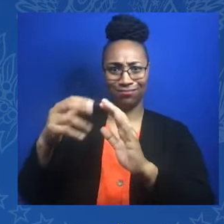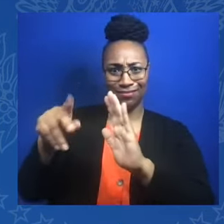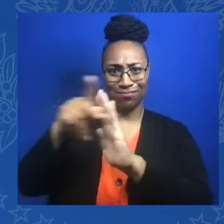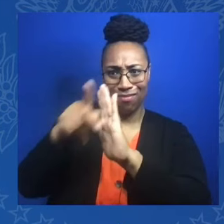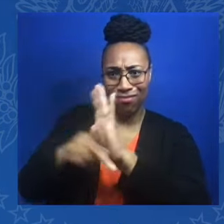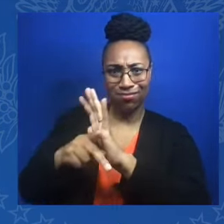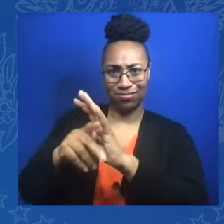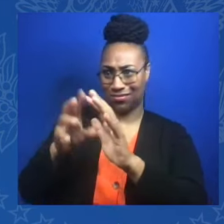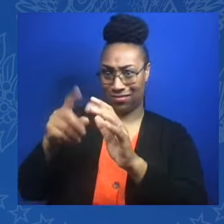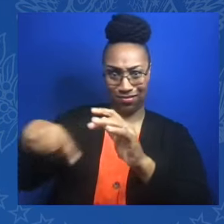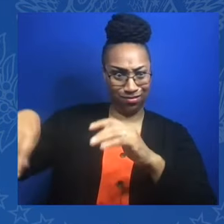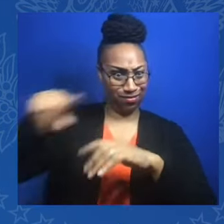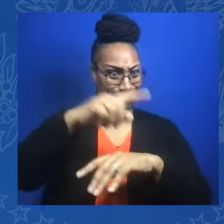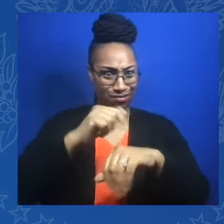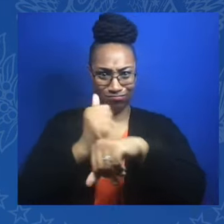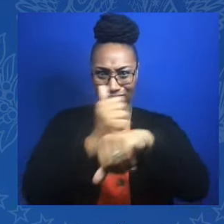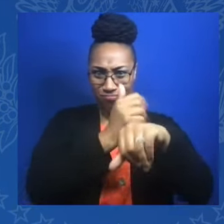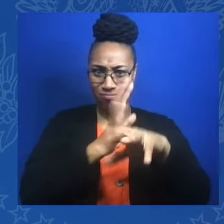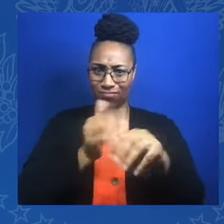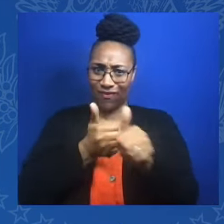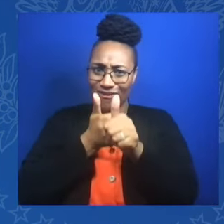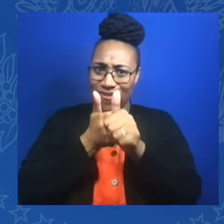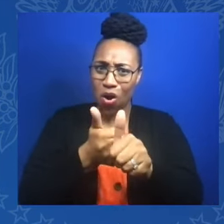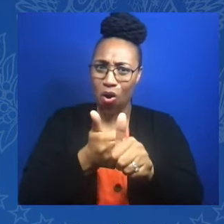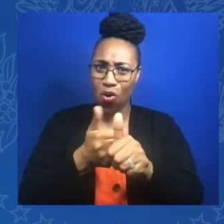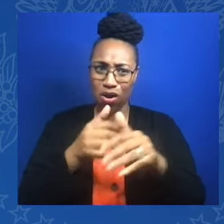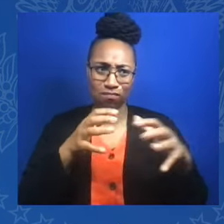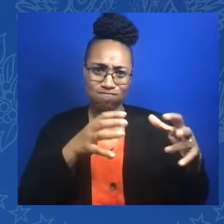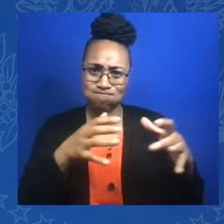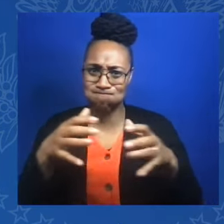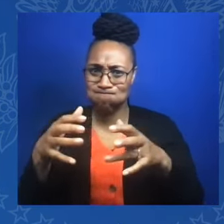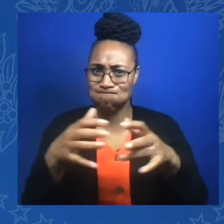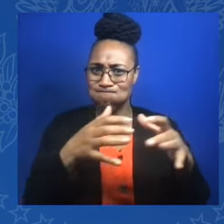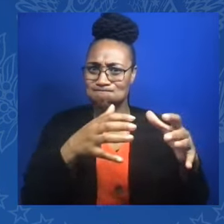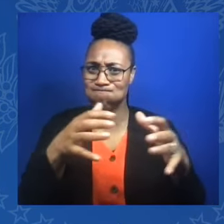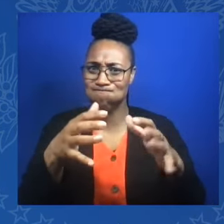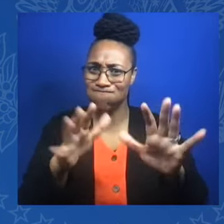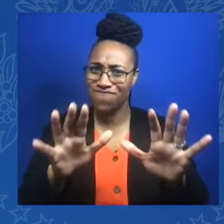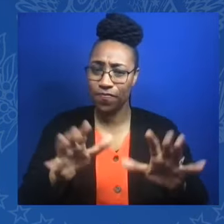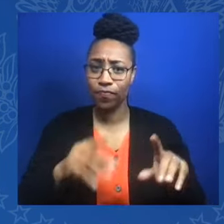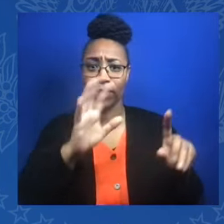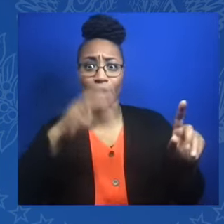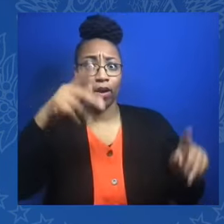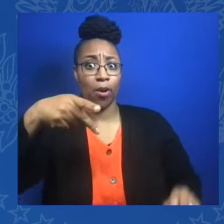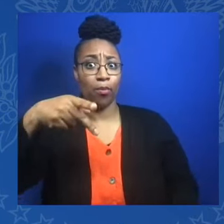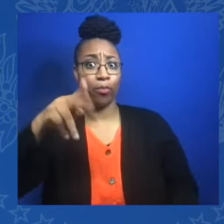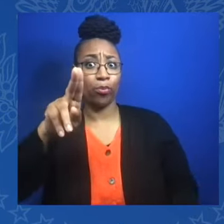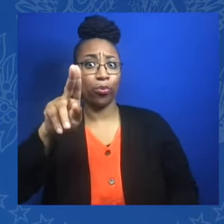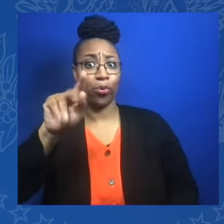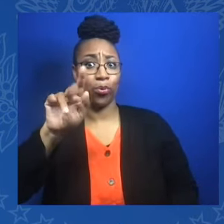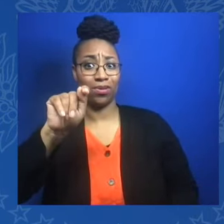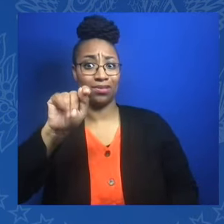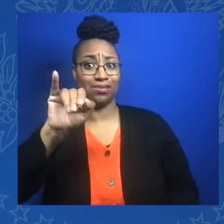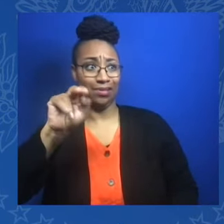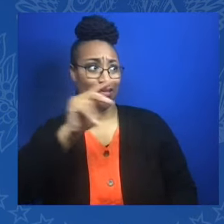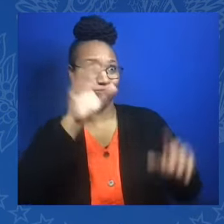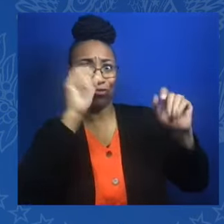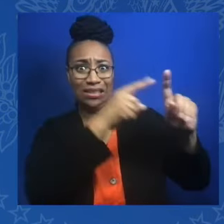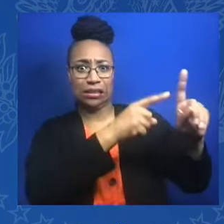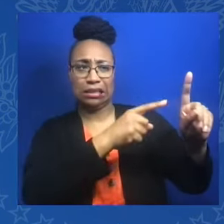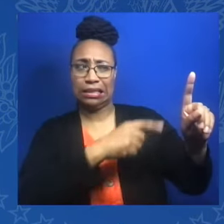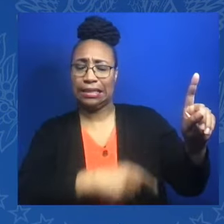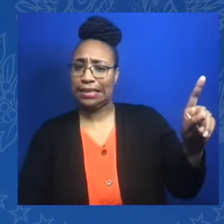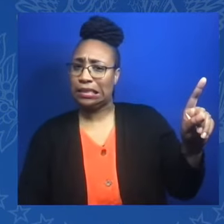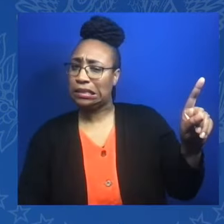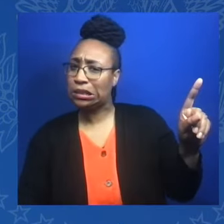underestimated the resolve of Europe and NATO allies. He has underestimated the strength and the courage